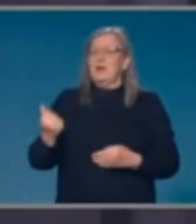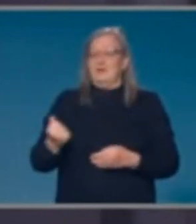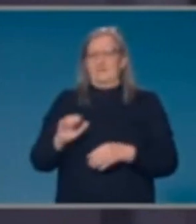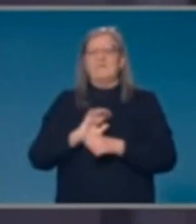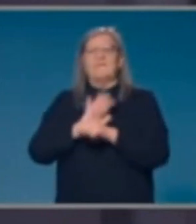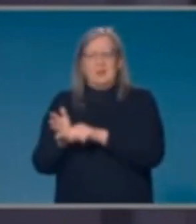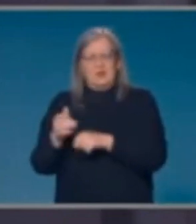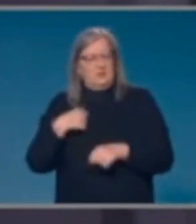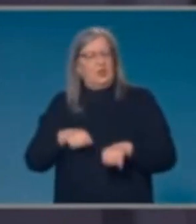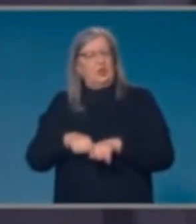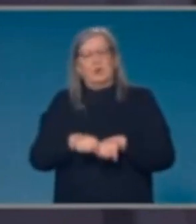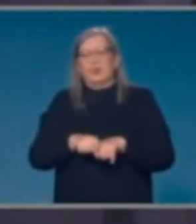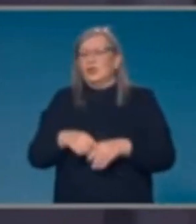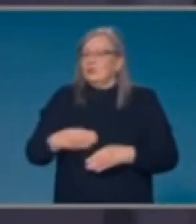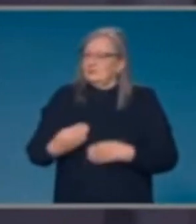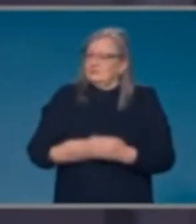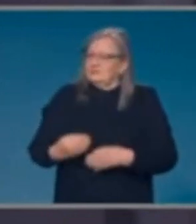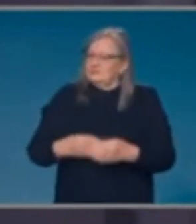be protected, particularly those